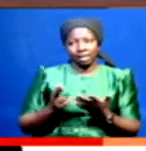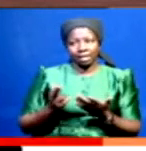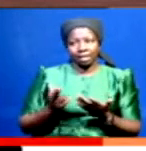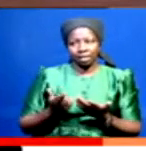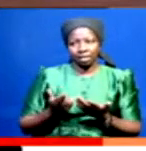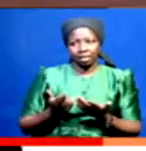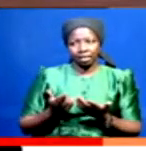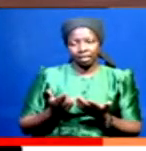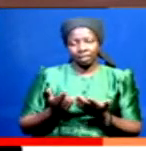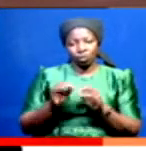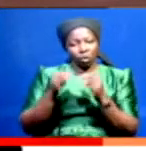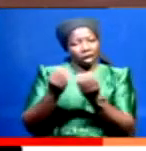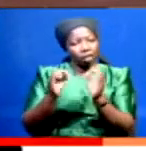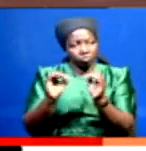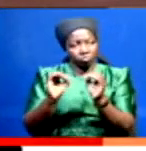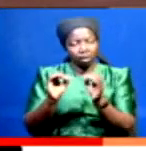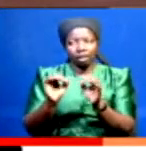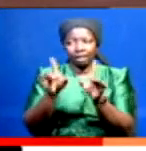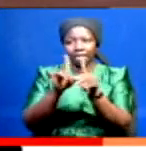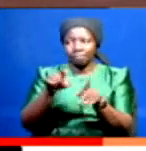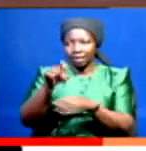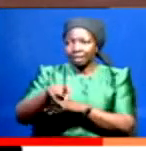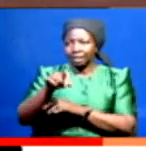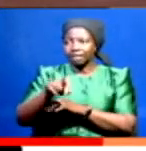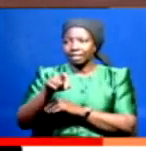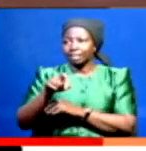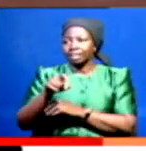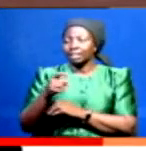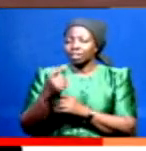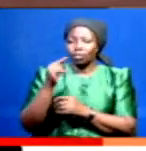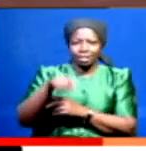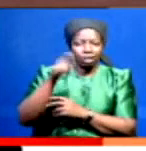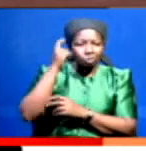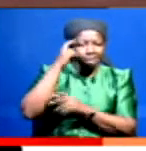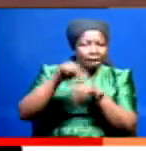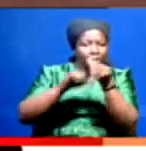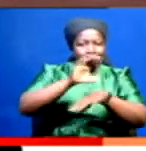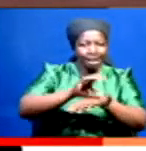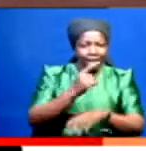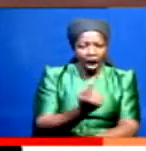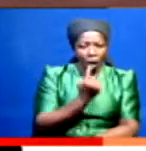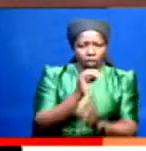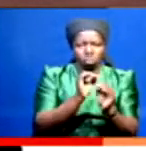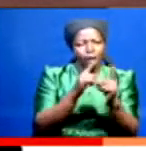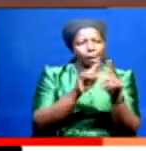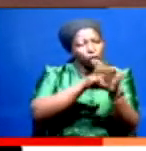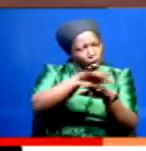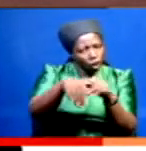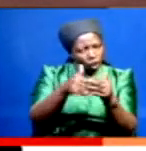religious organizations. Mm-hmm. And it doesn't have to be, you don't need to think about the churches only. All the religious groups, mm-hmm, in this